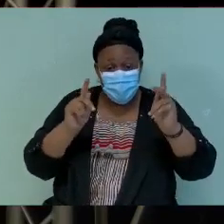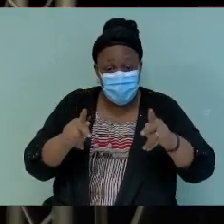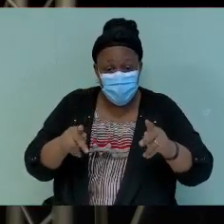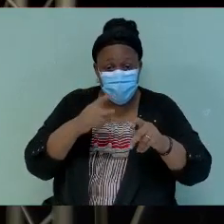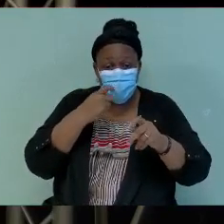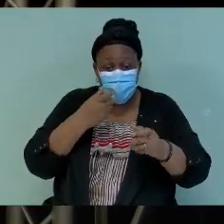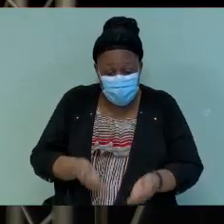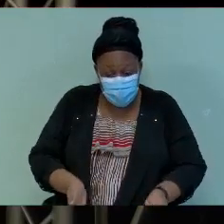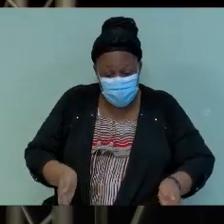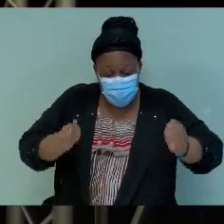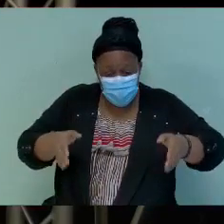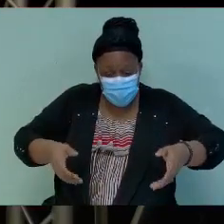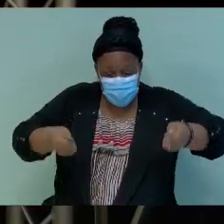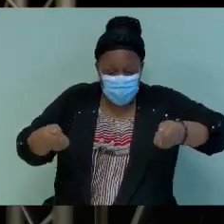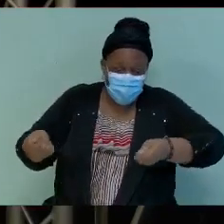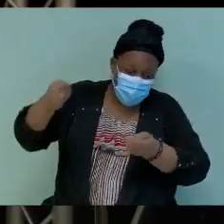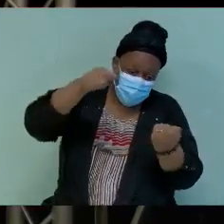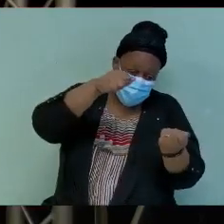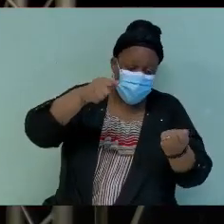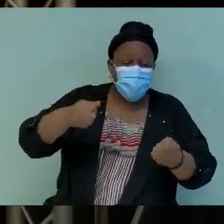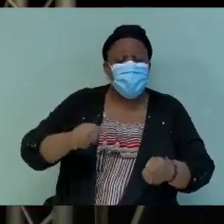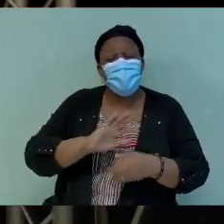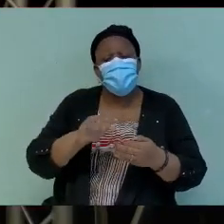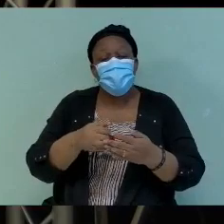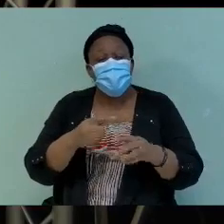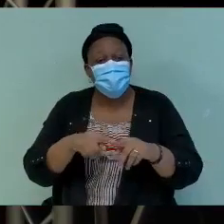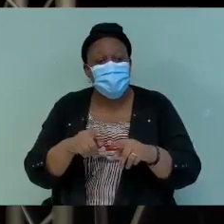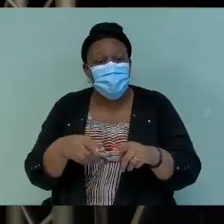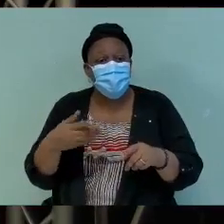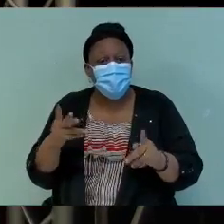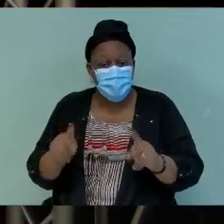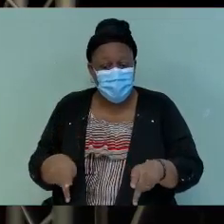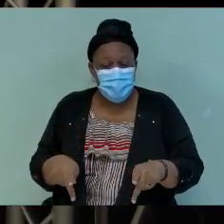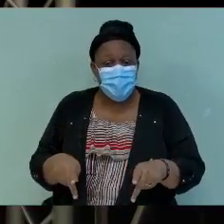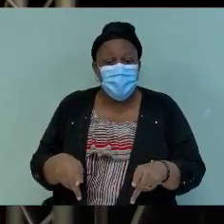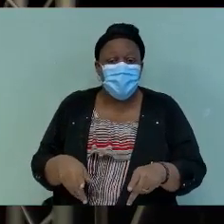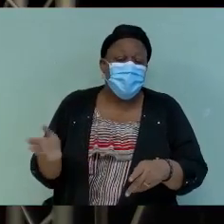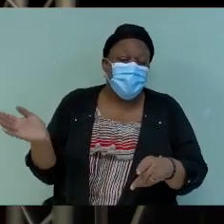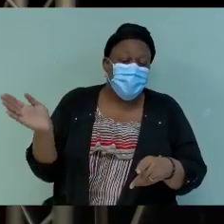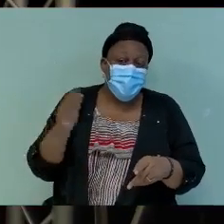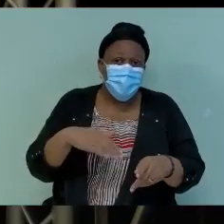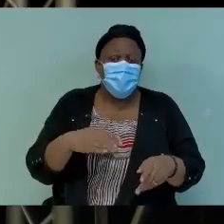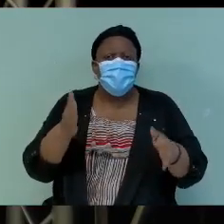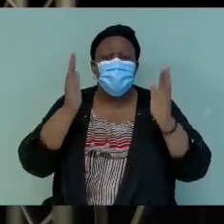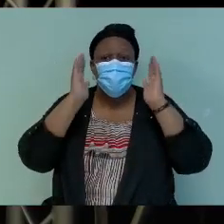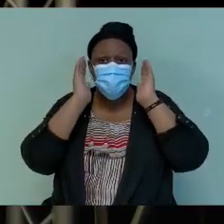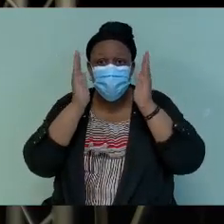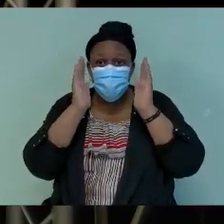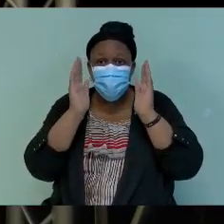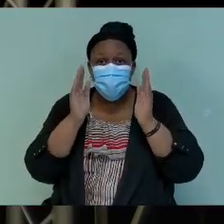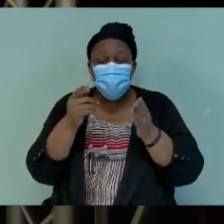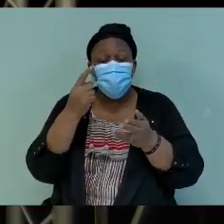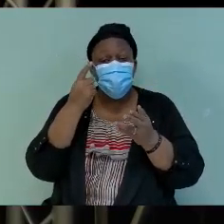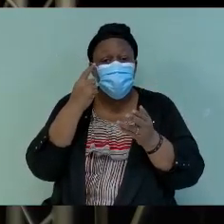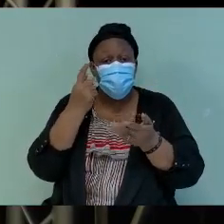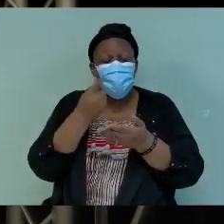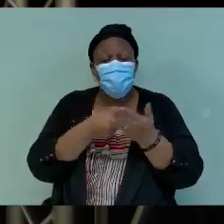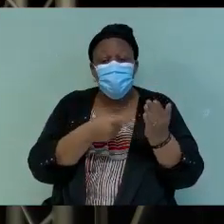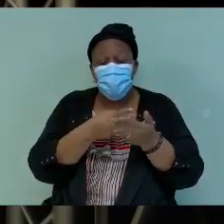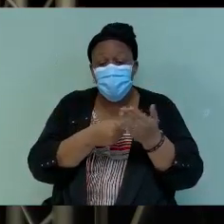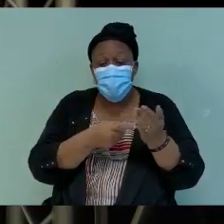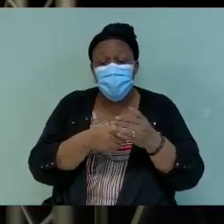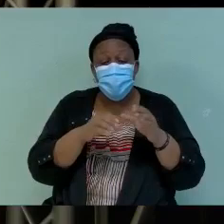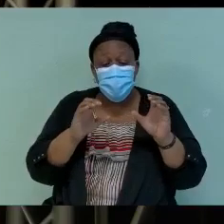get their inputs, and to use the opportunity to bring awareness to the staff regarding